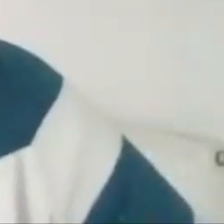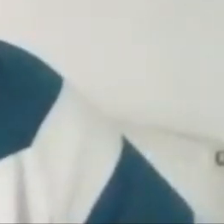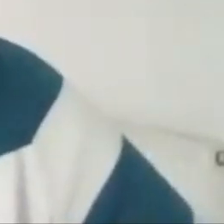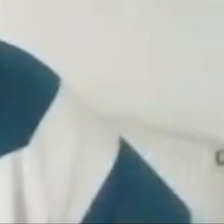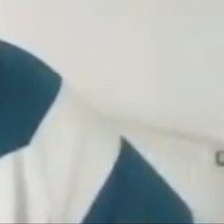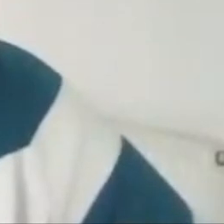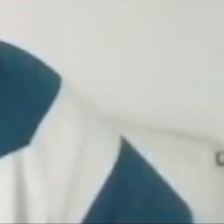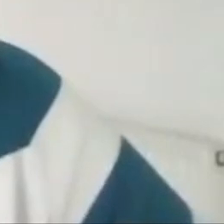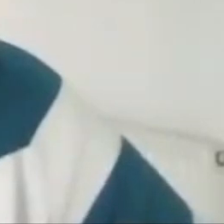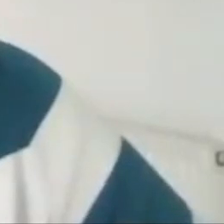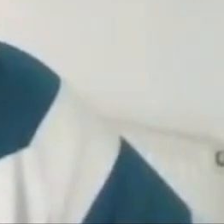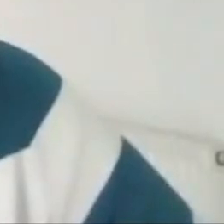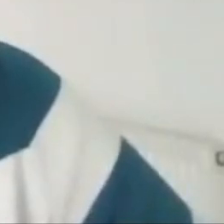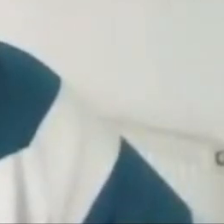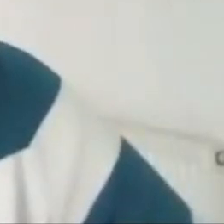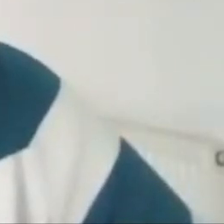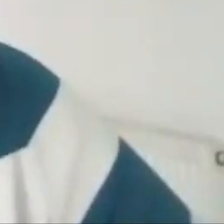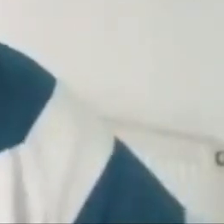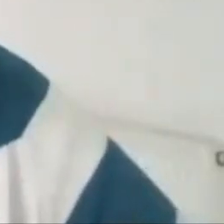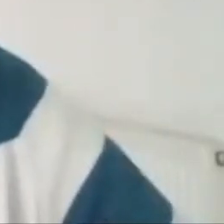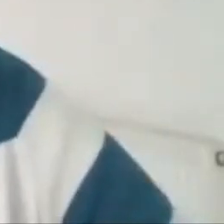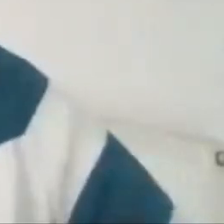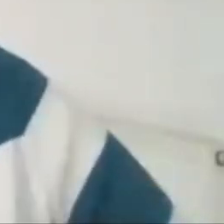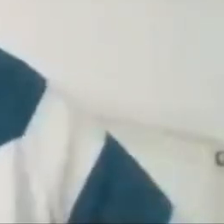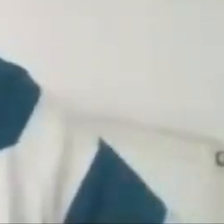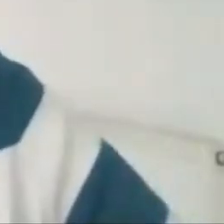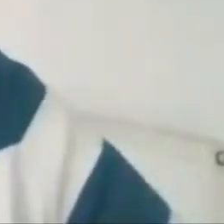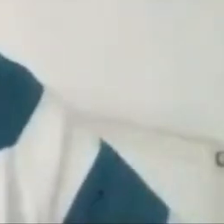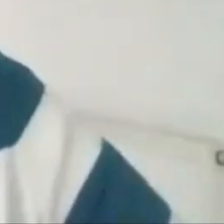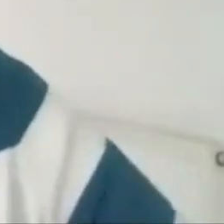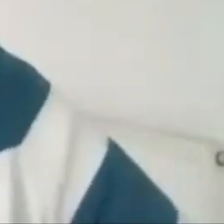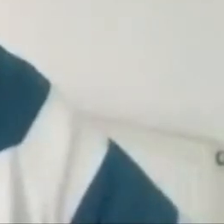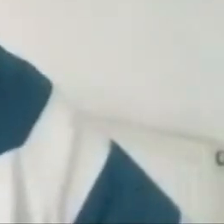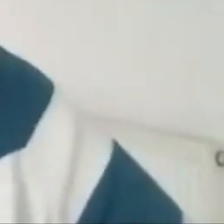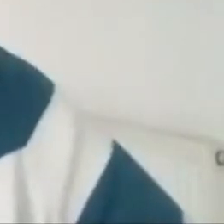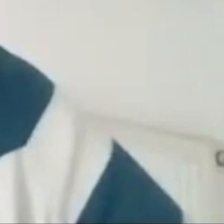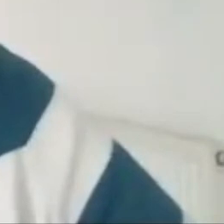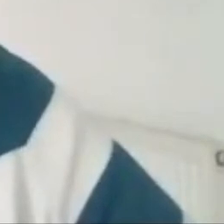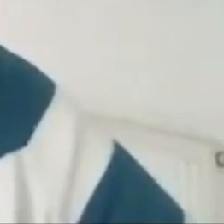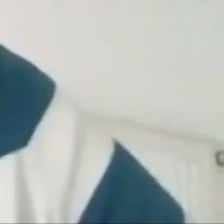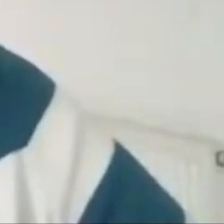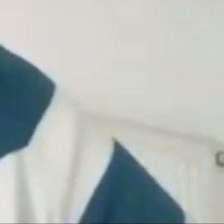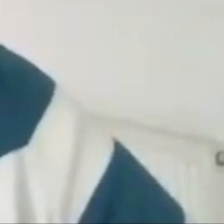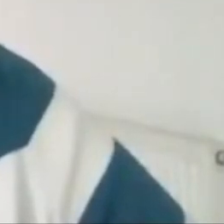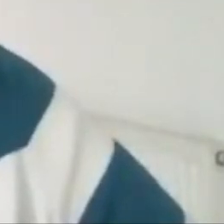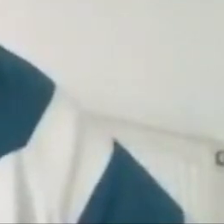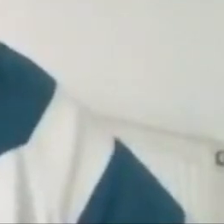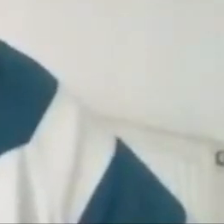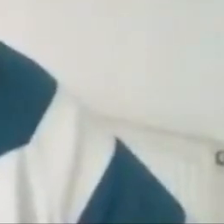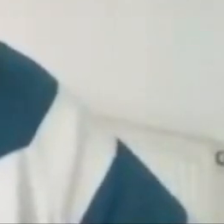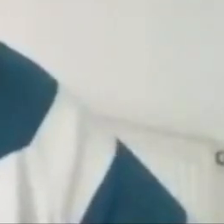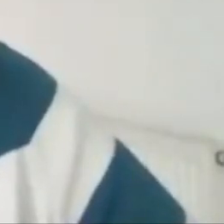that marketing actively shapes culture and society, and we have a kind of unique position in the industry. And obviously we have access